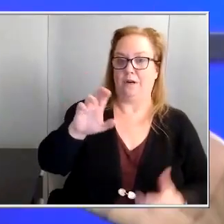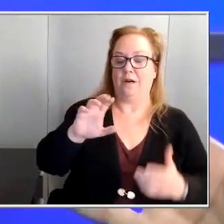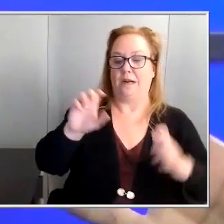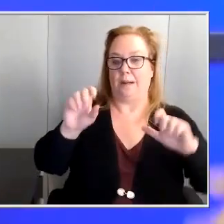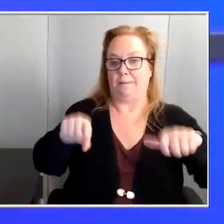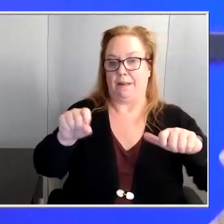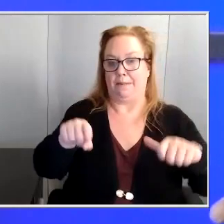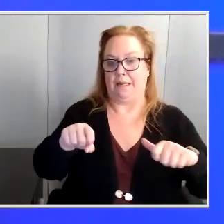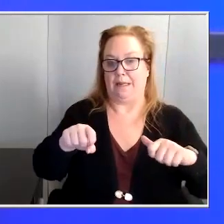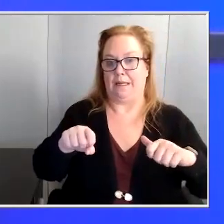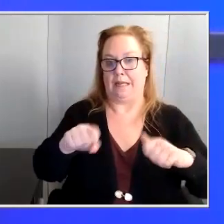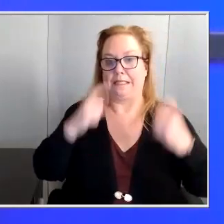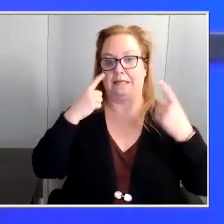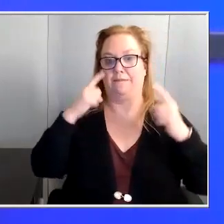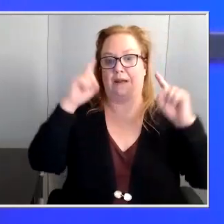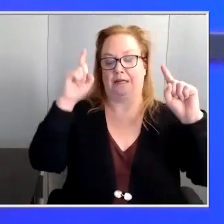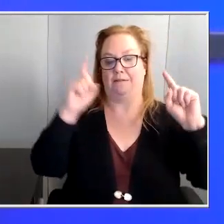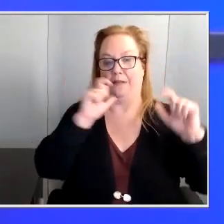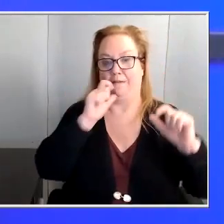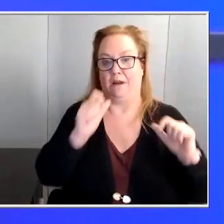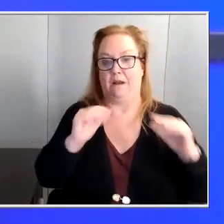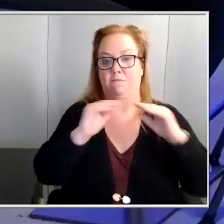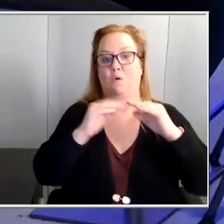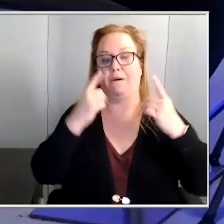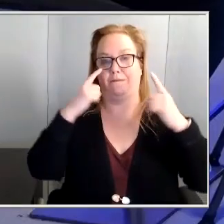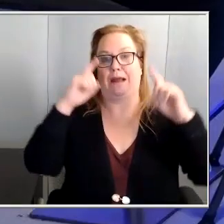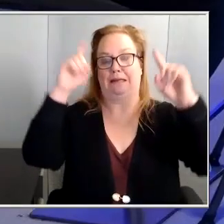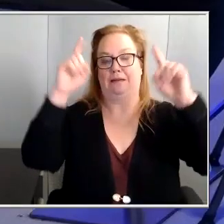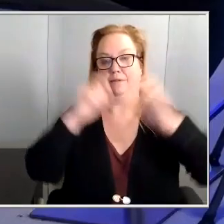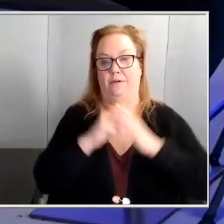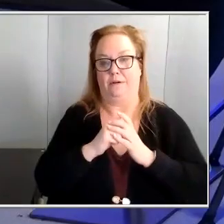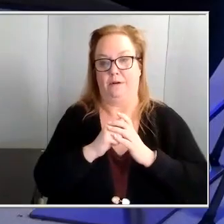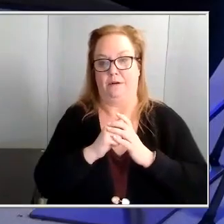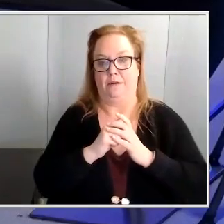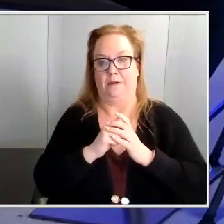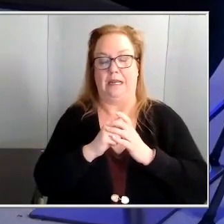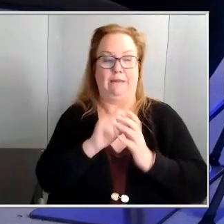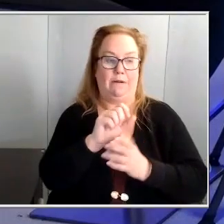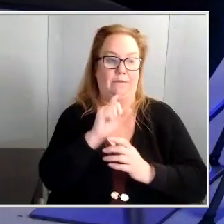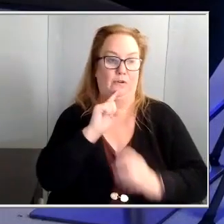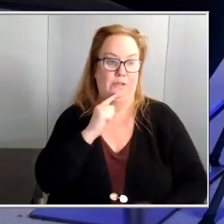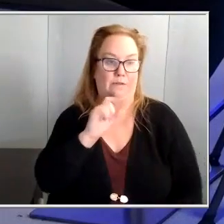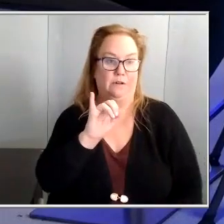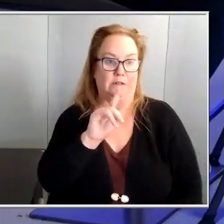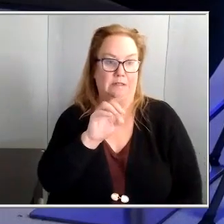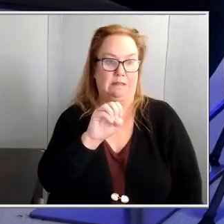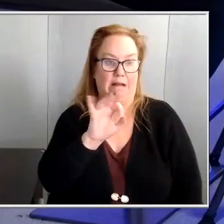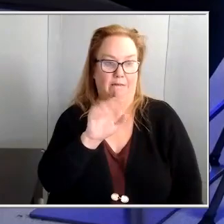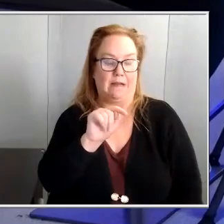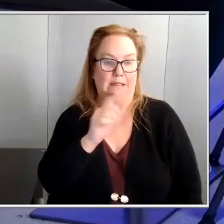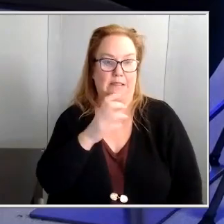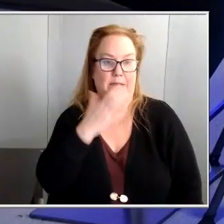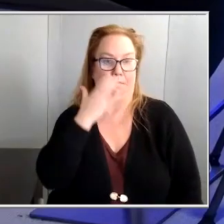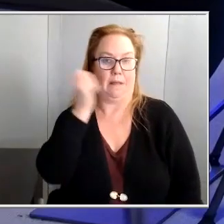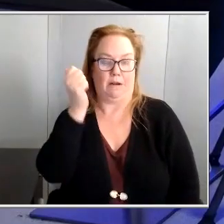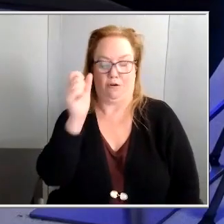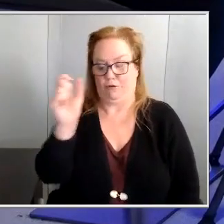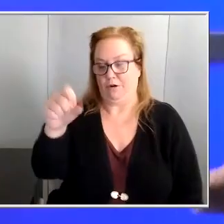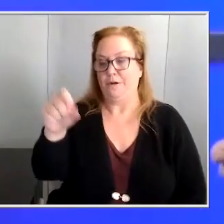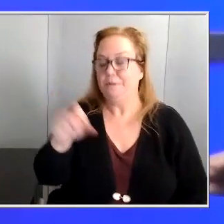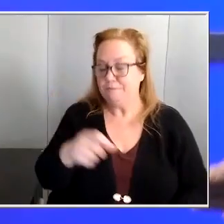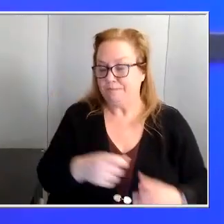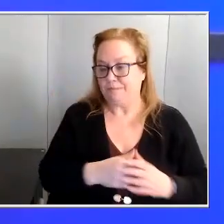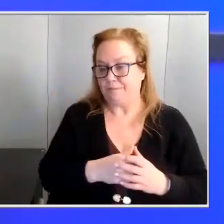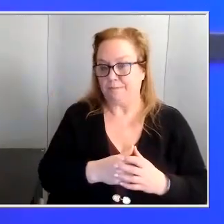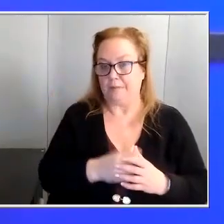at least as effective, if not more so. I mean, even if there's fewer side effects, you've just made it a lot better for people. Yeah, and the fact that